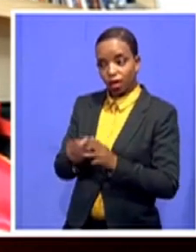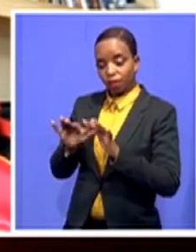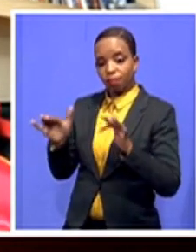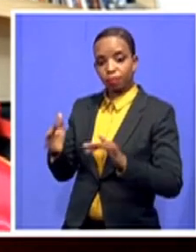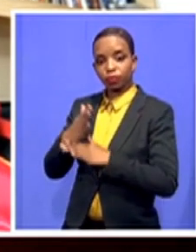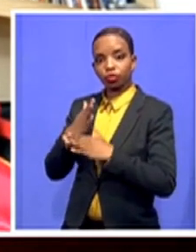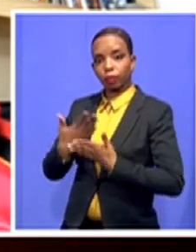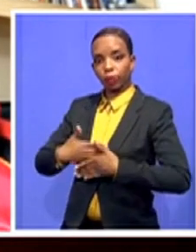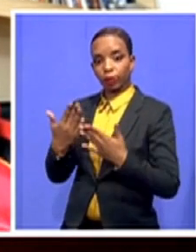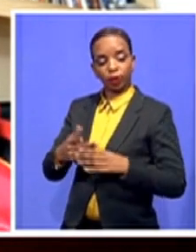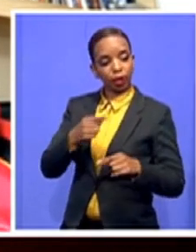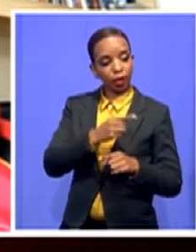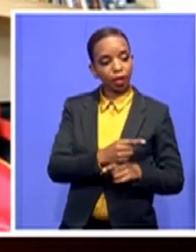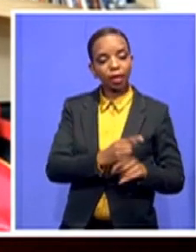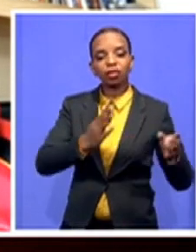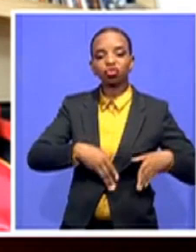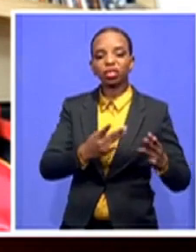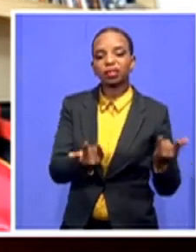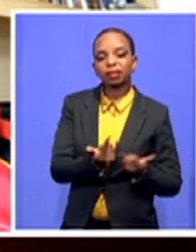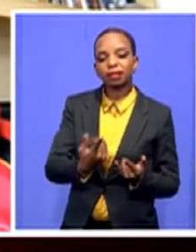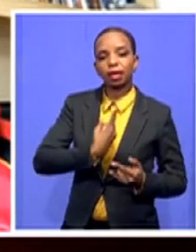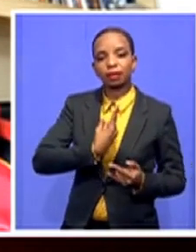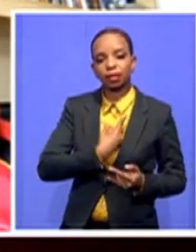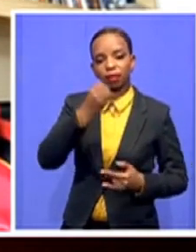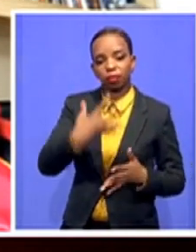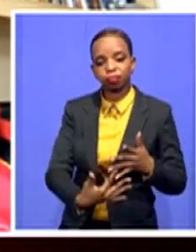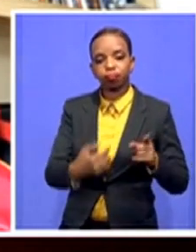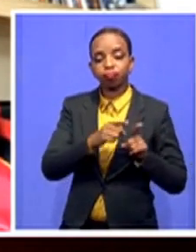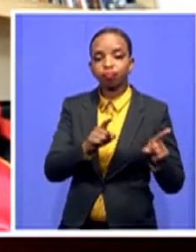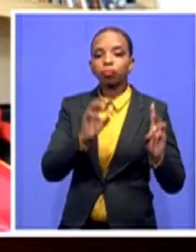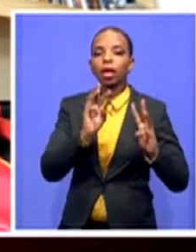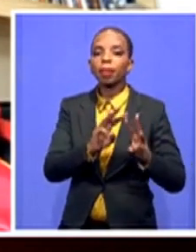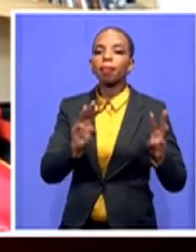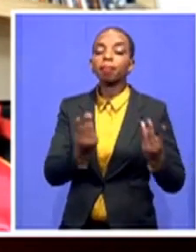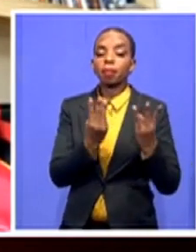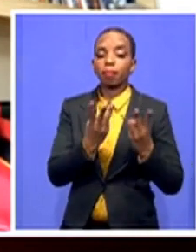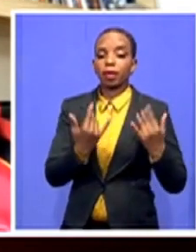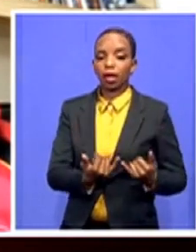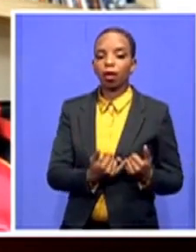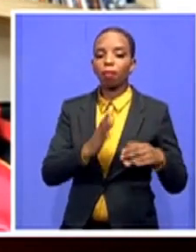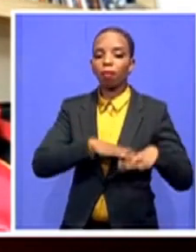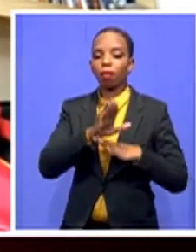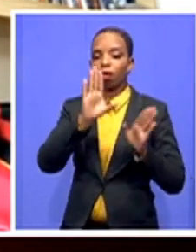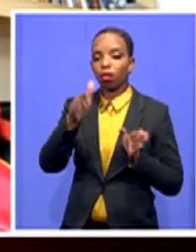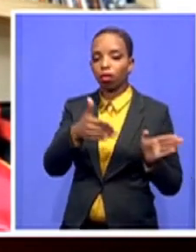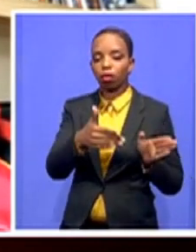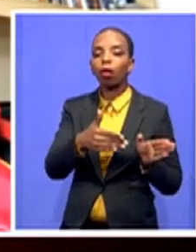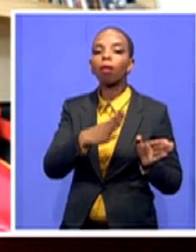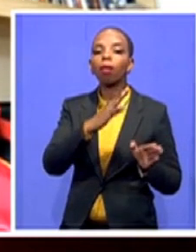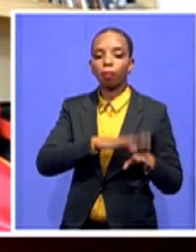tells us is that we need a fundamental rethink in the way we are creating jobs in this country. You agree?